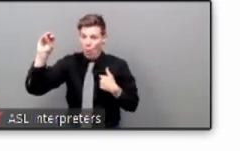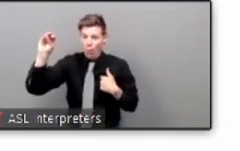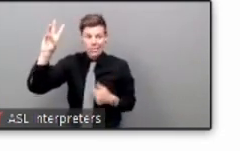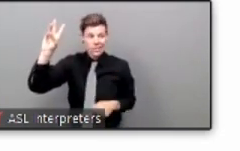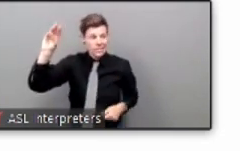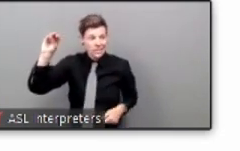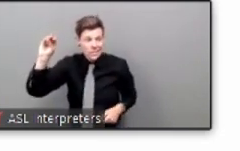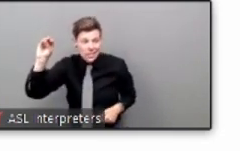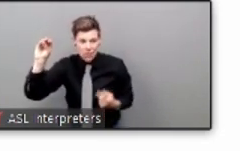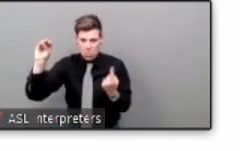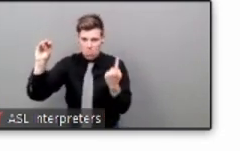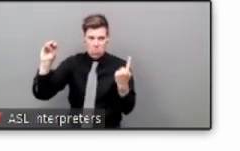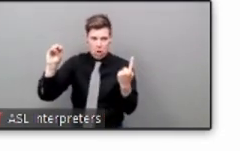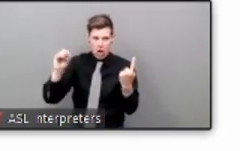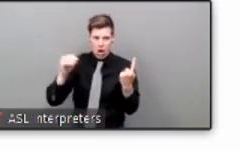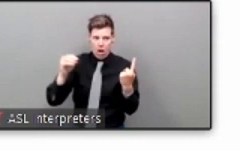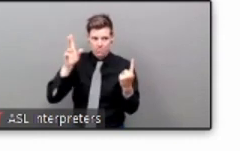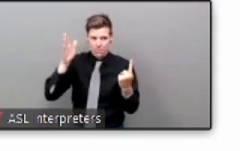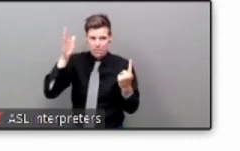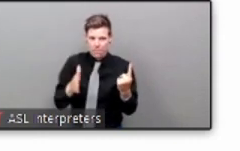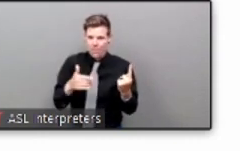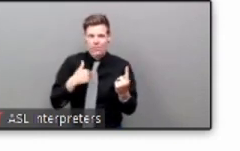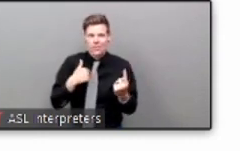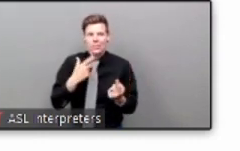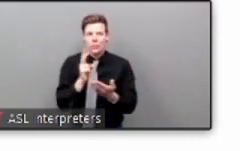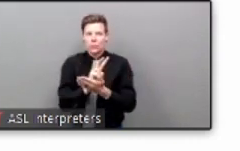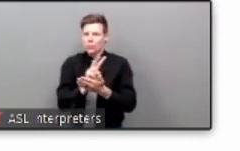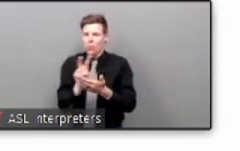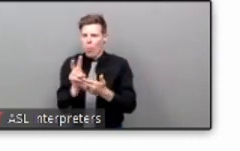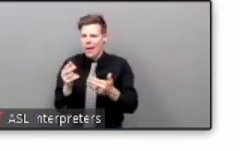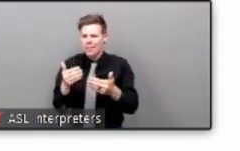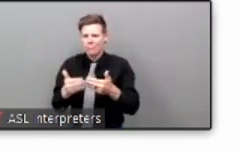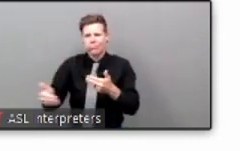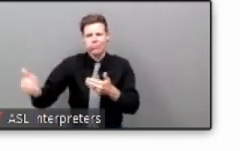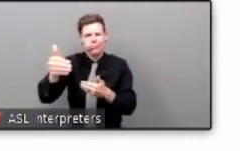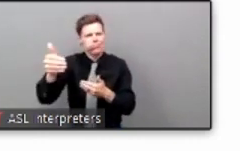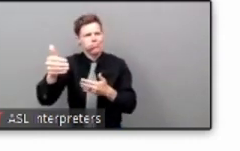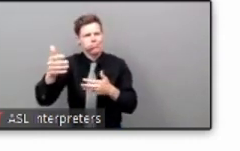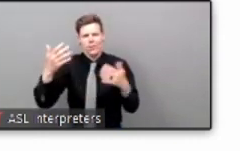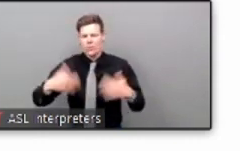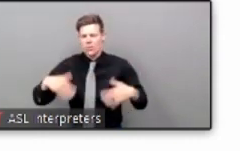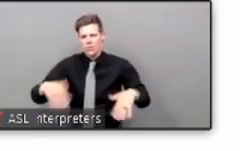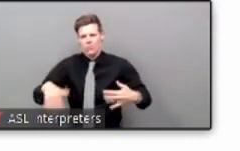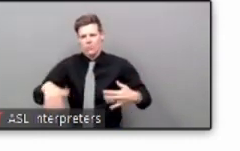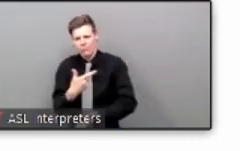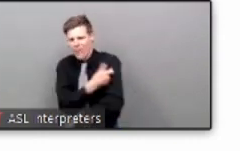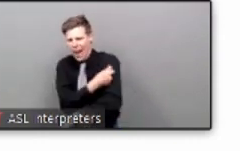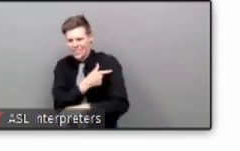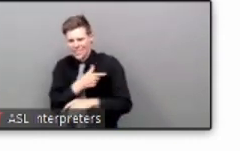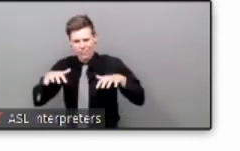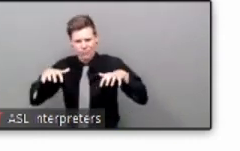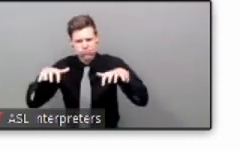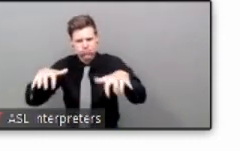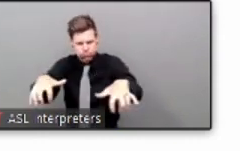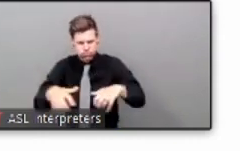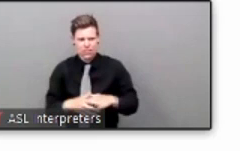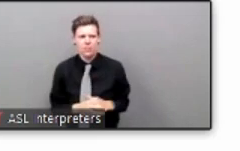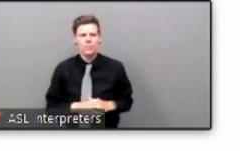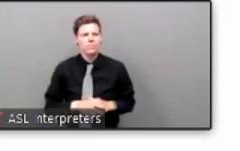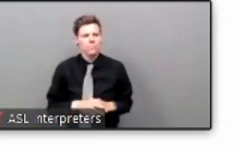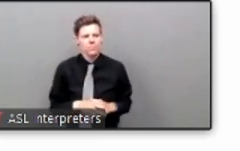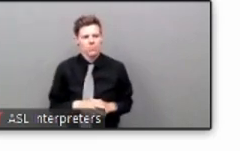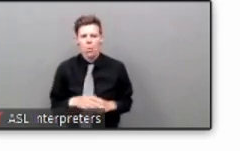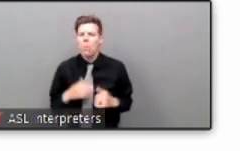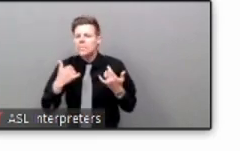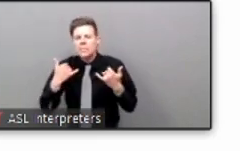full vaccination based on the CDC definition of that extra 2 weeks to allow full immunity to kick in. And